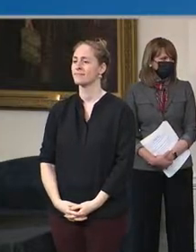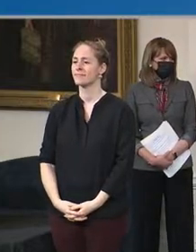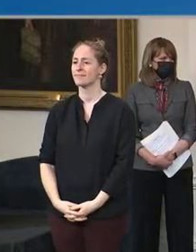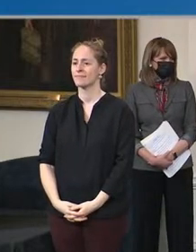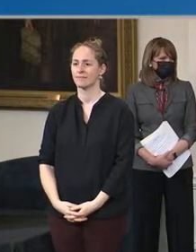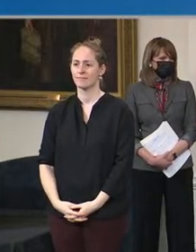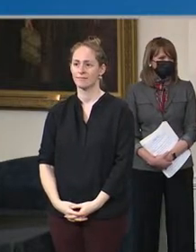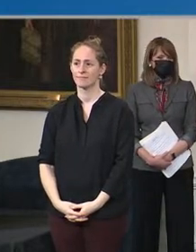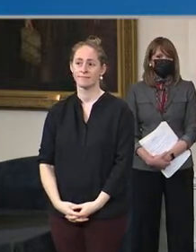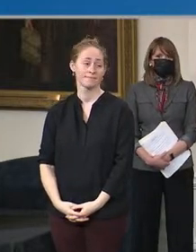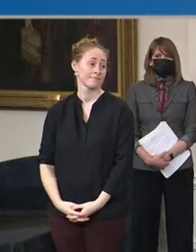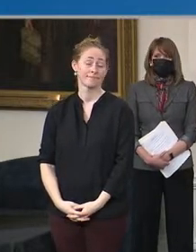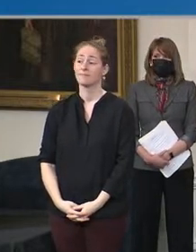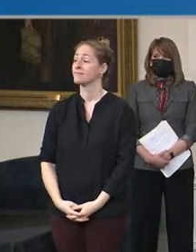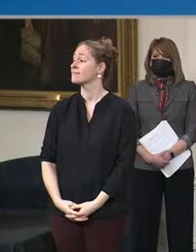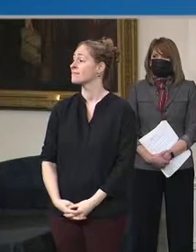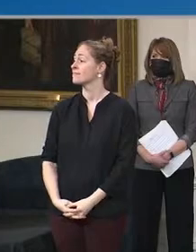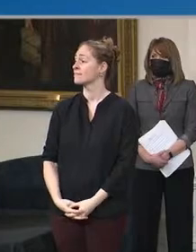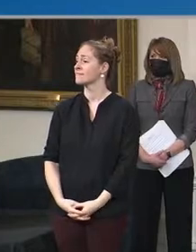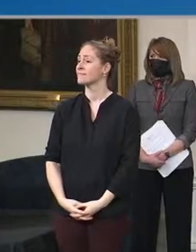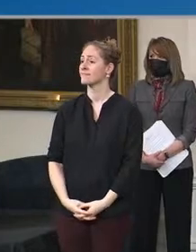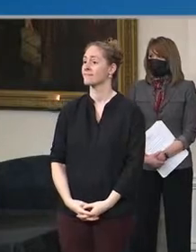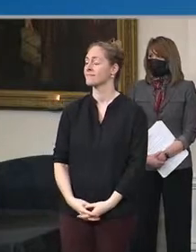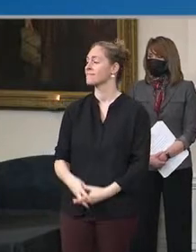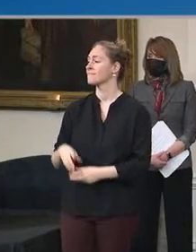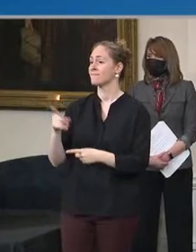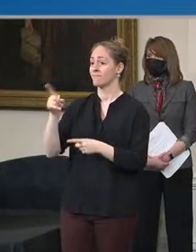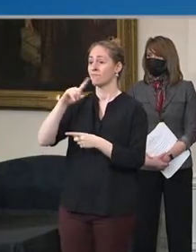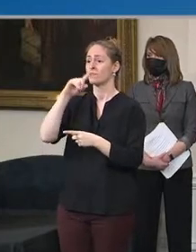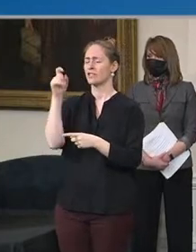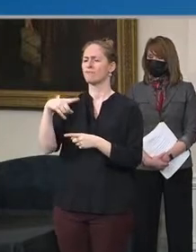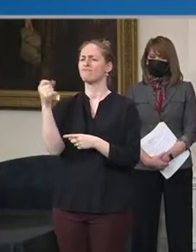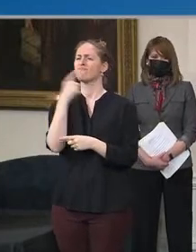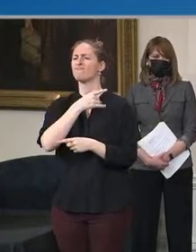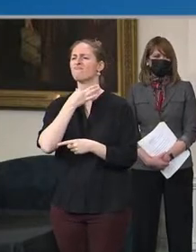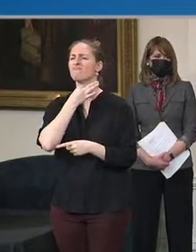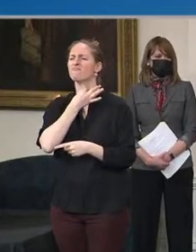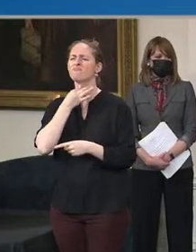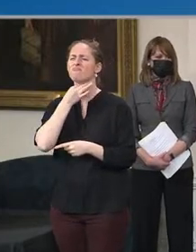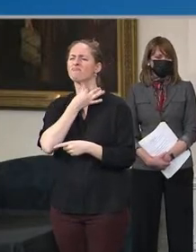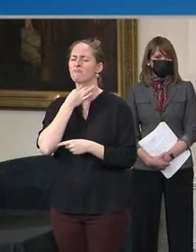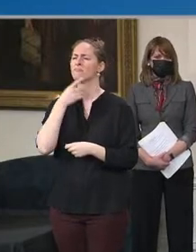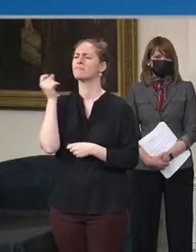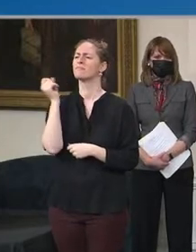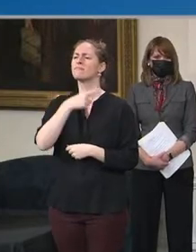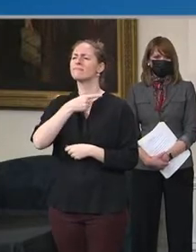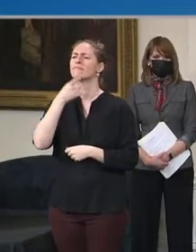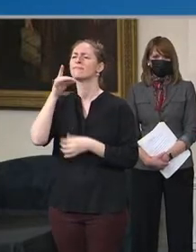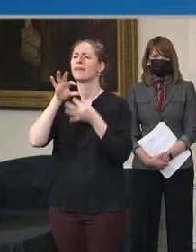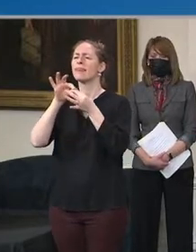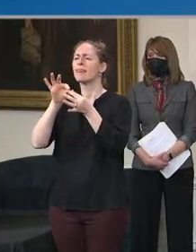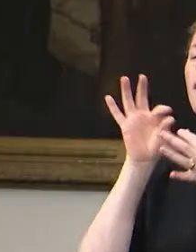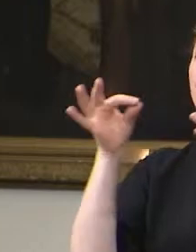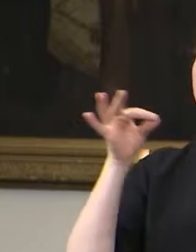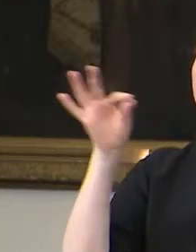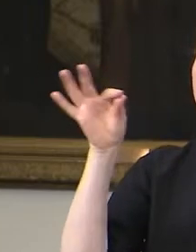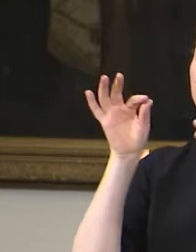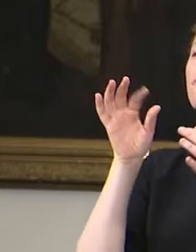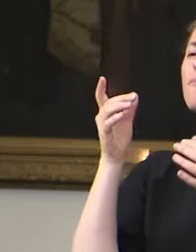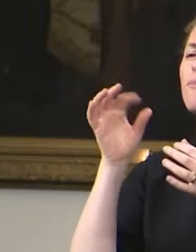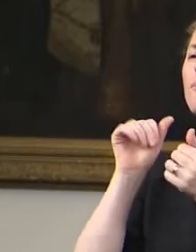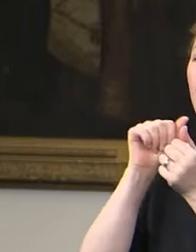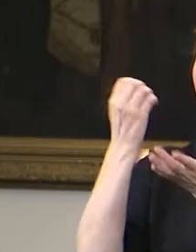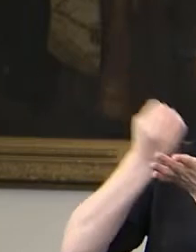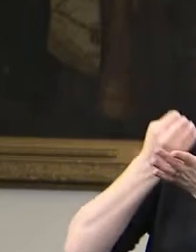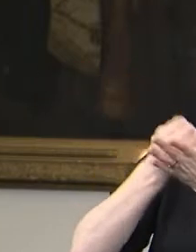Then we'd be happy to take some questions. Aaron? You outlined a lot of economic stimulus efforts to take in, and you also outlined